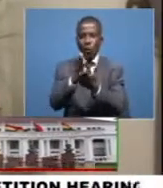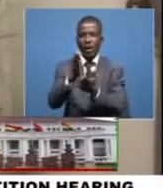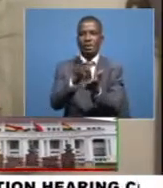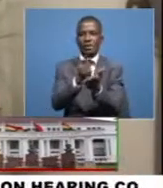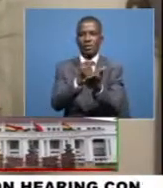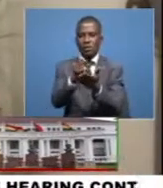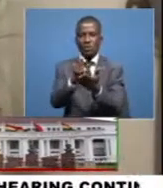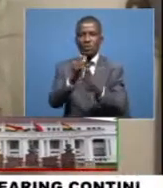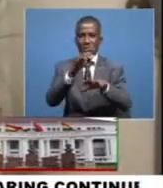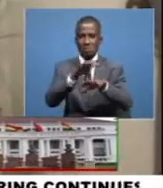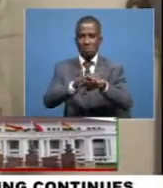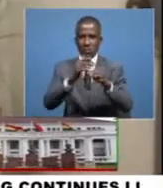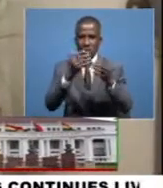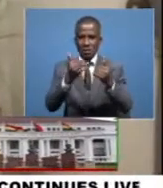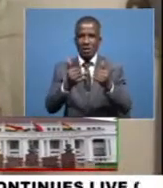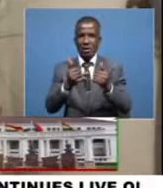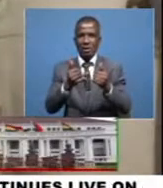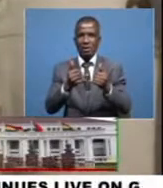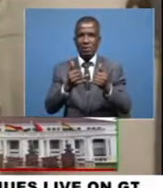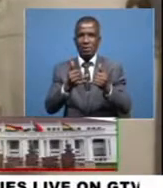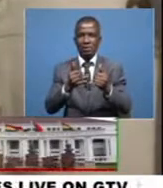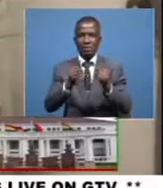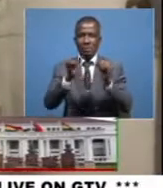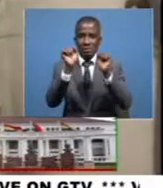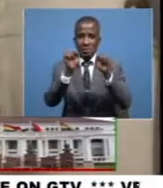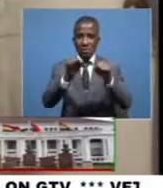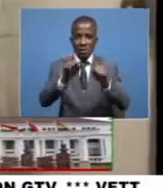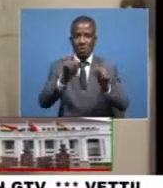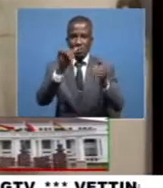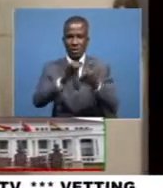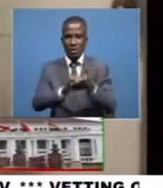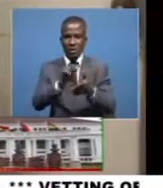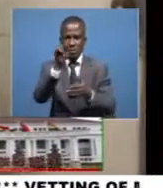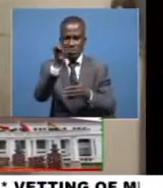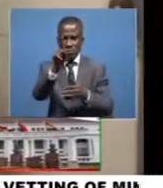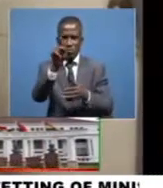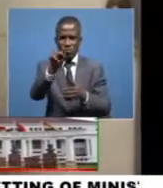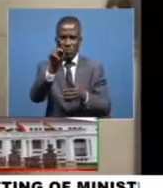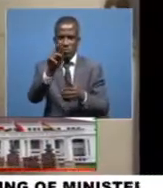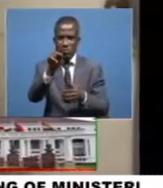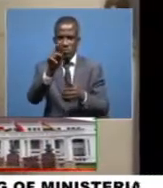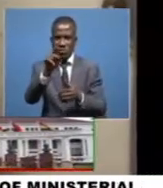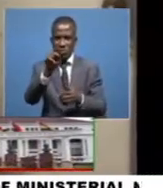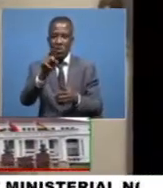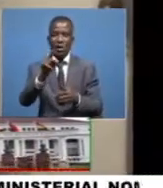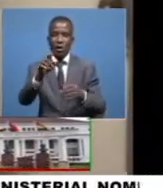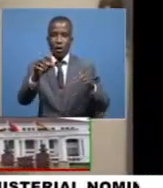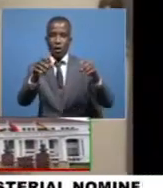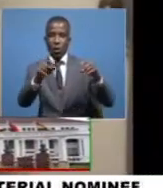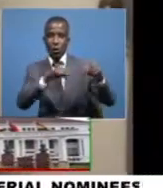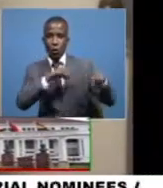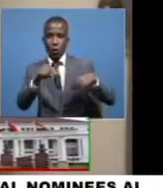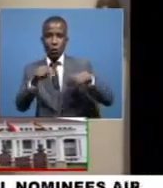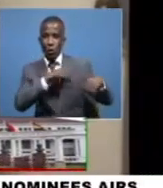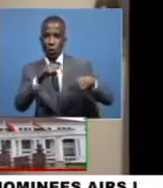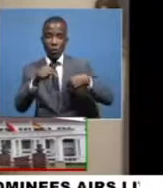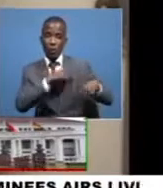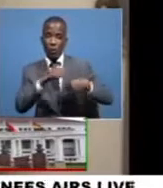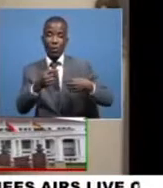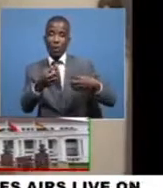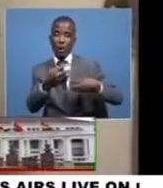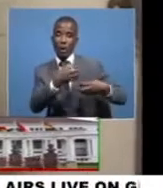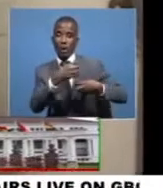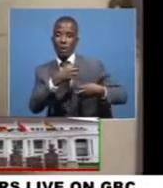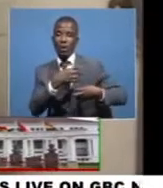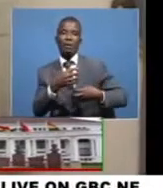the balance of probabilities, that you, the one alleging that or suing someone or bringing a